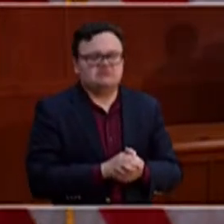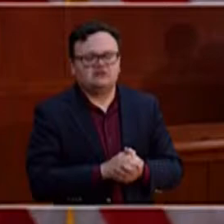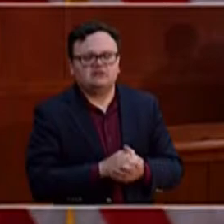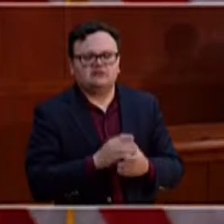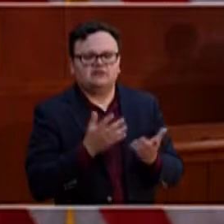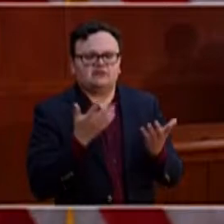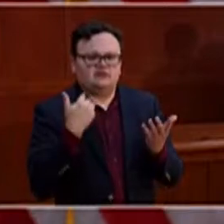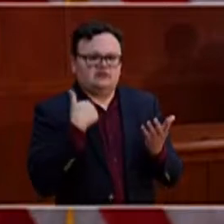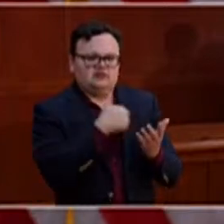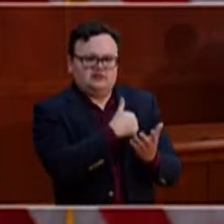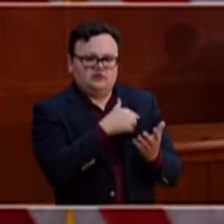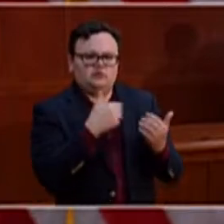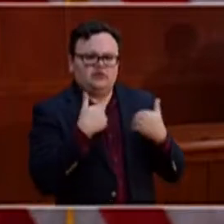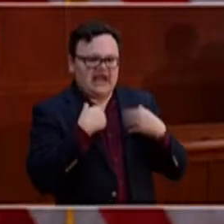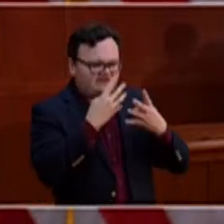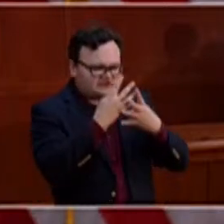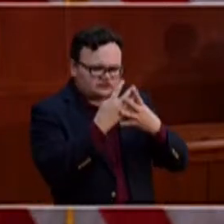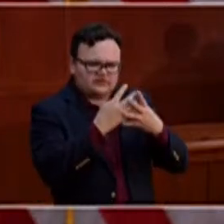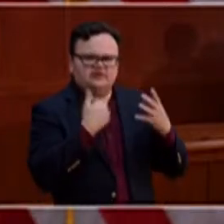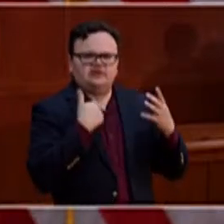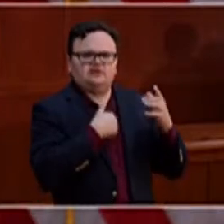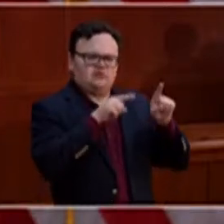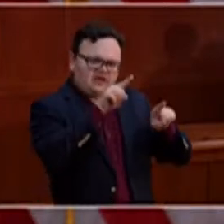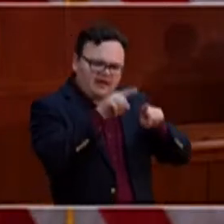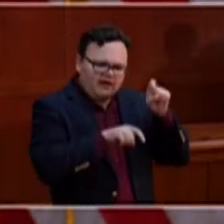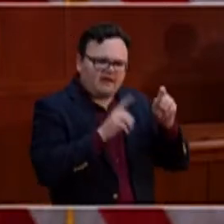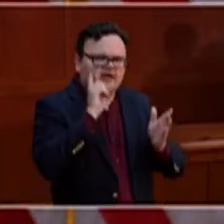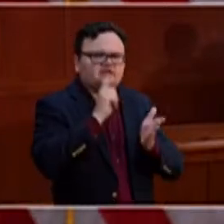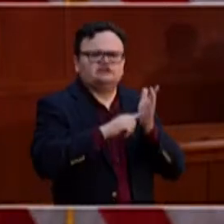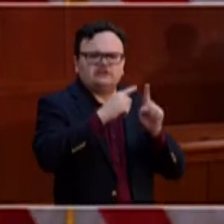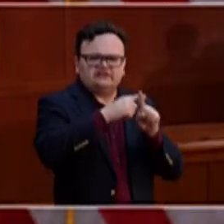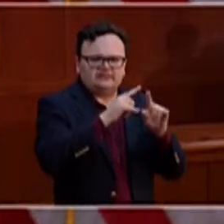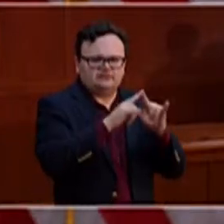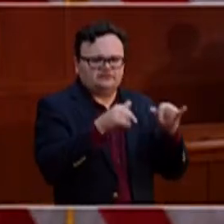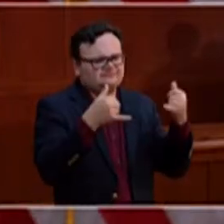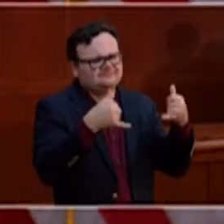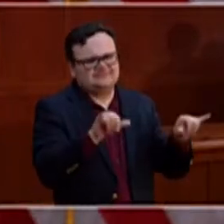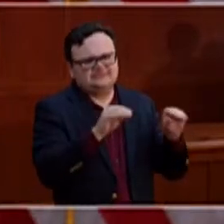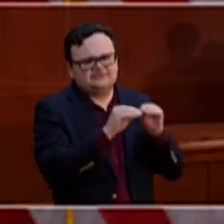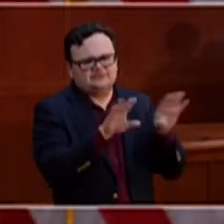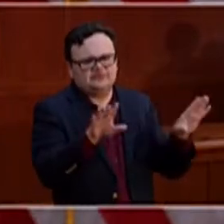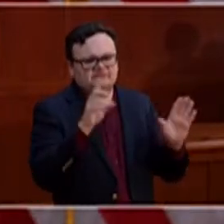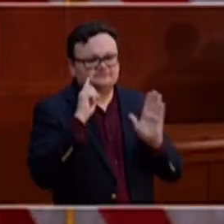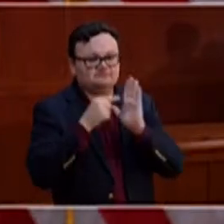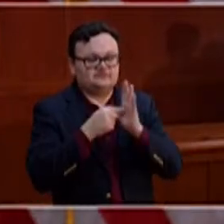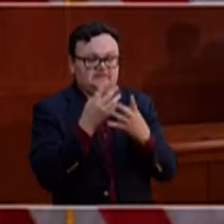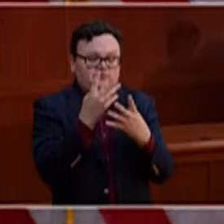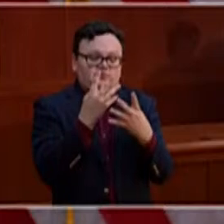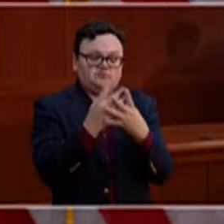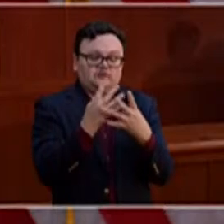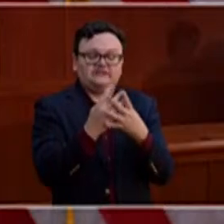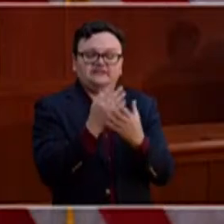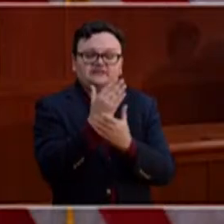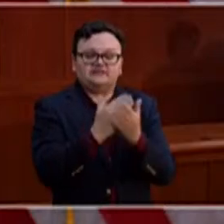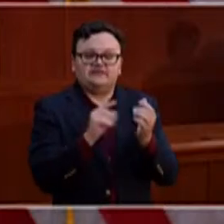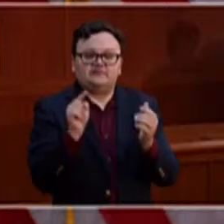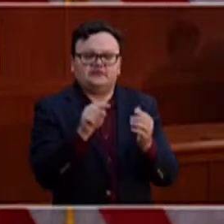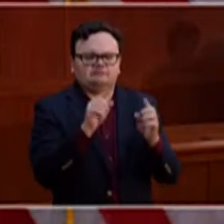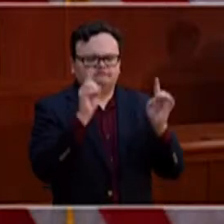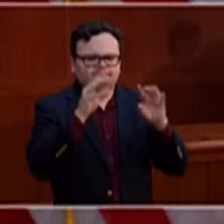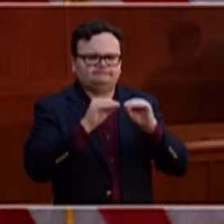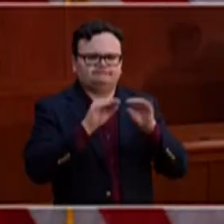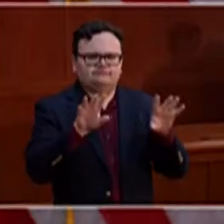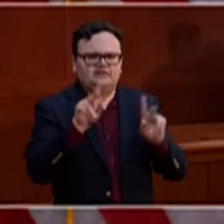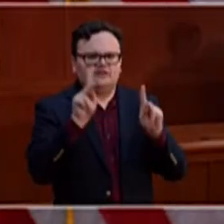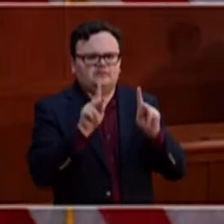all the screening, and you still see sometimes it gets, just think of areas like prisons that have seen outbreaks. They're all locked in there, and you see